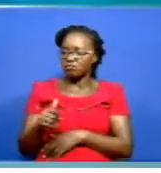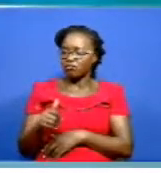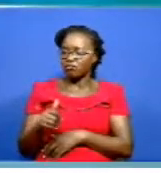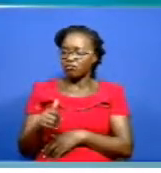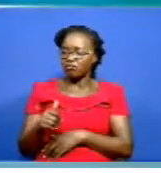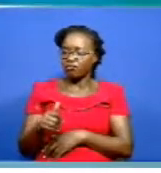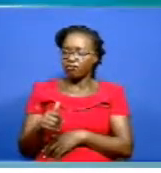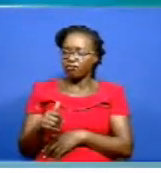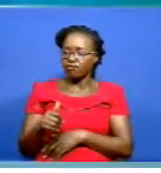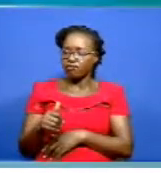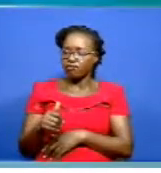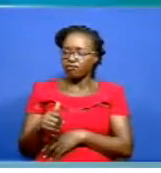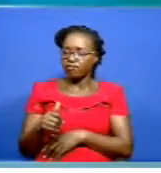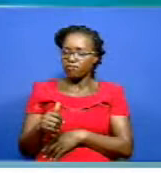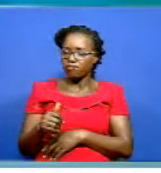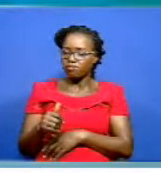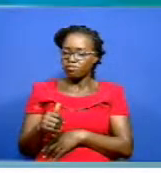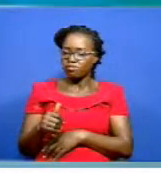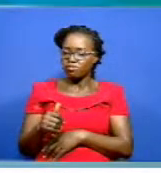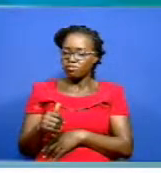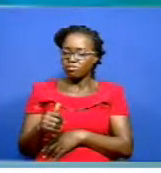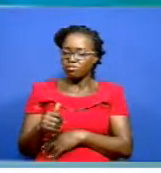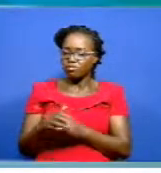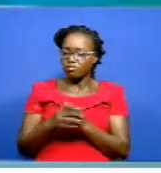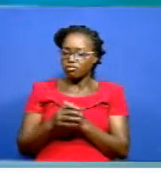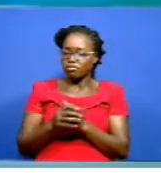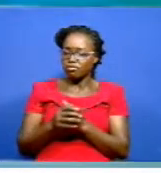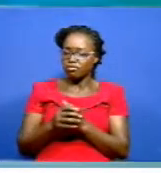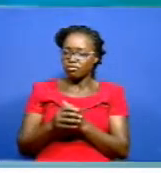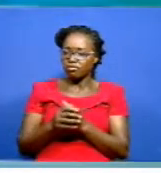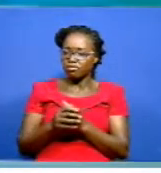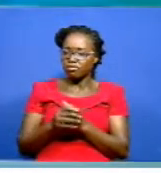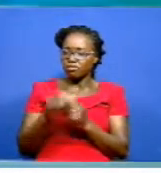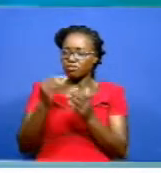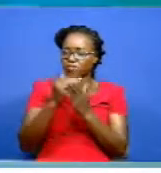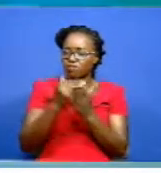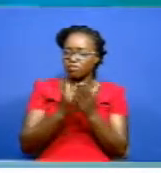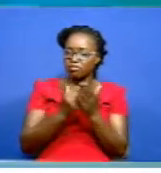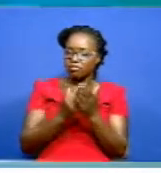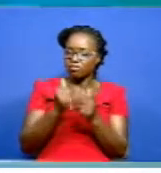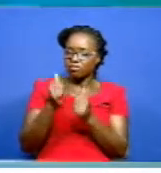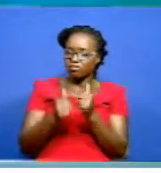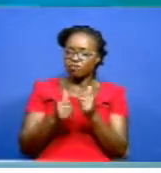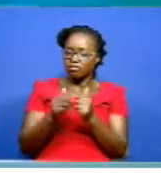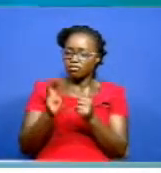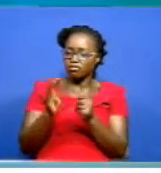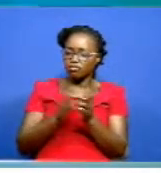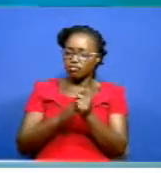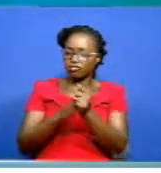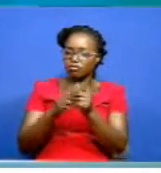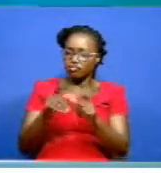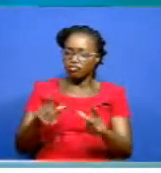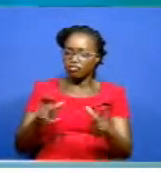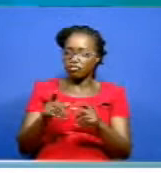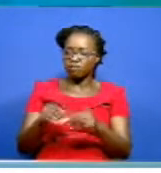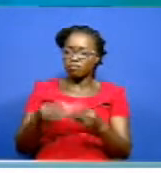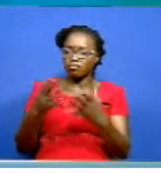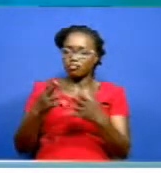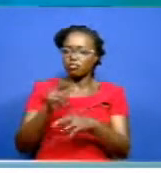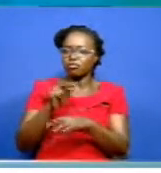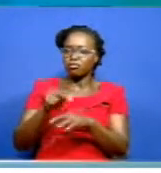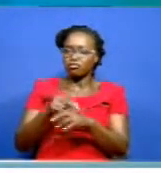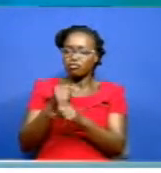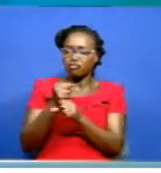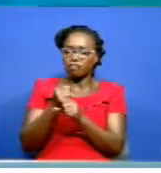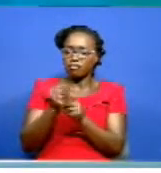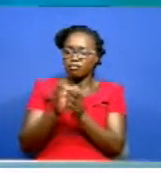discussions are still ongoing on how that will be done, and the protocols which will be, and the guidelines which will be issued by the National Task Force and the